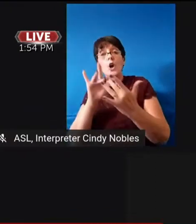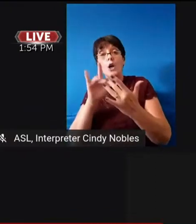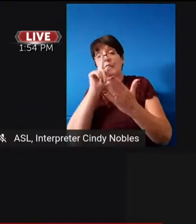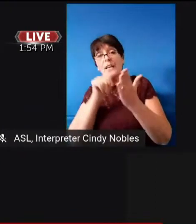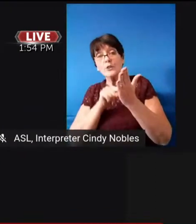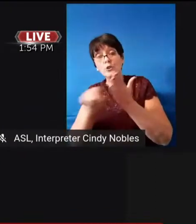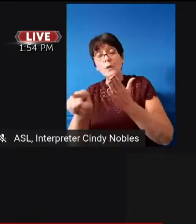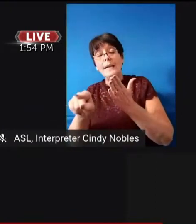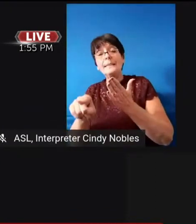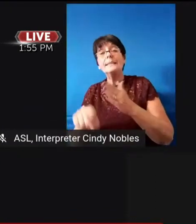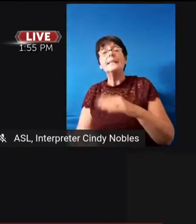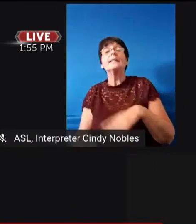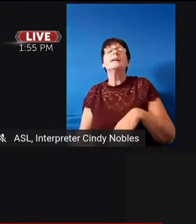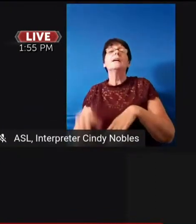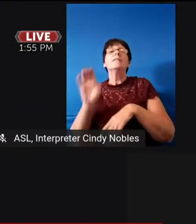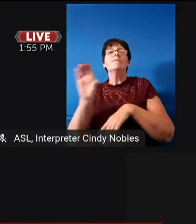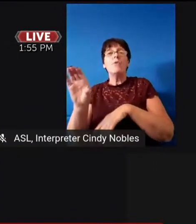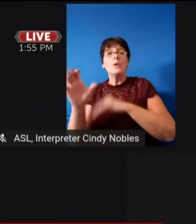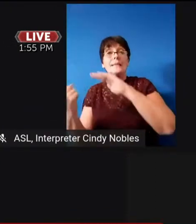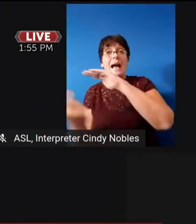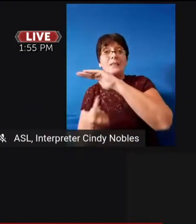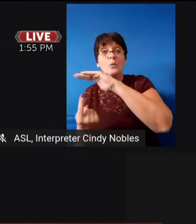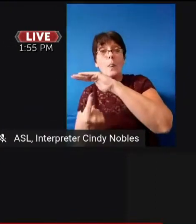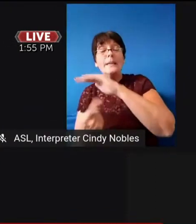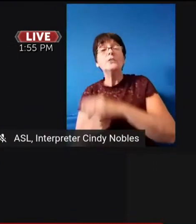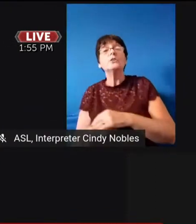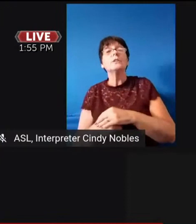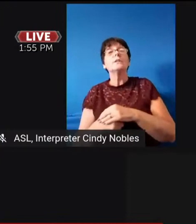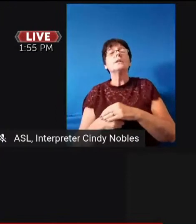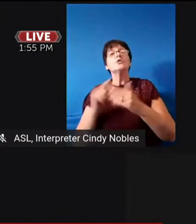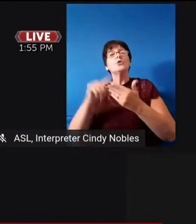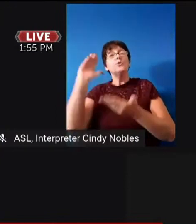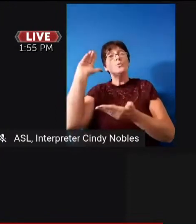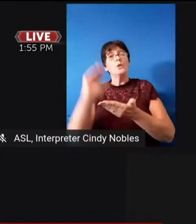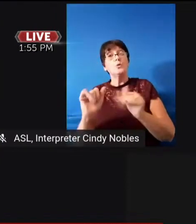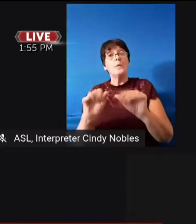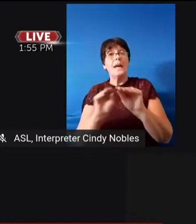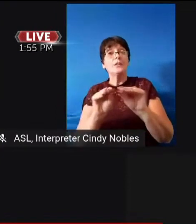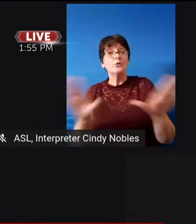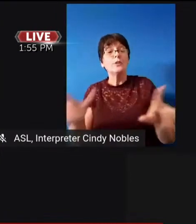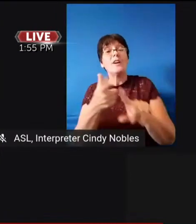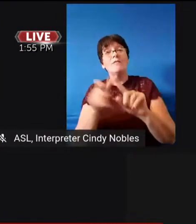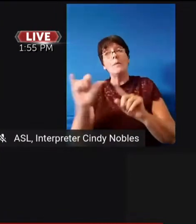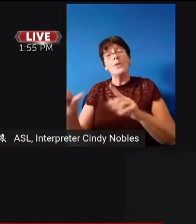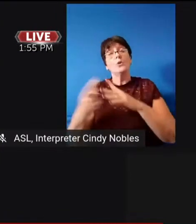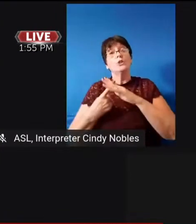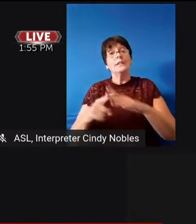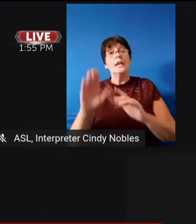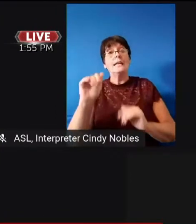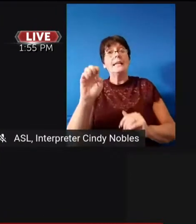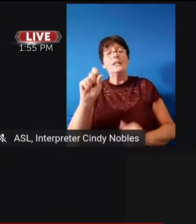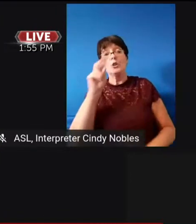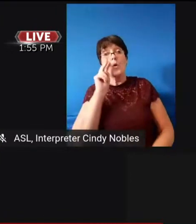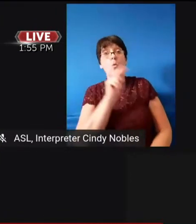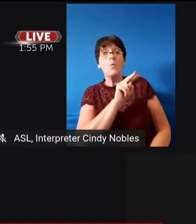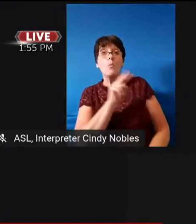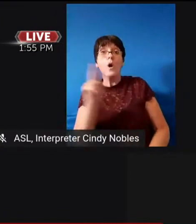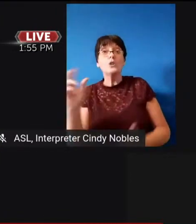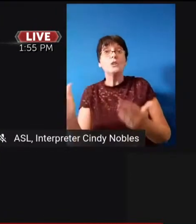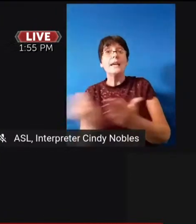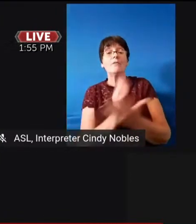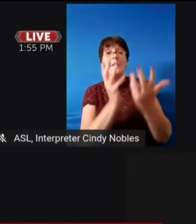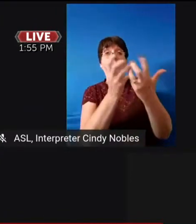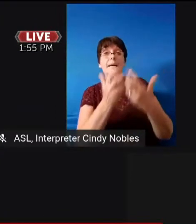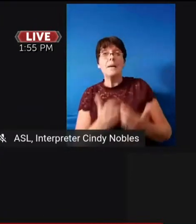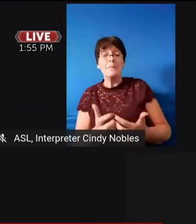reduce transmission that might follow from those initial cases. So watching all of that come together, it's